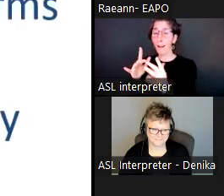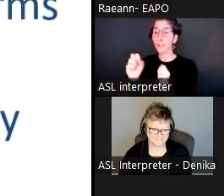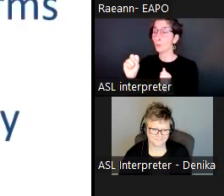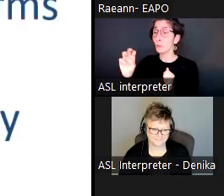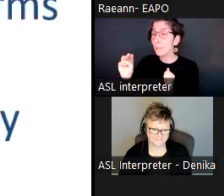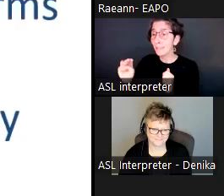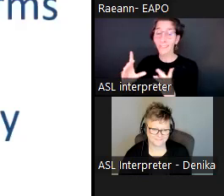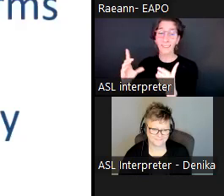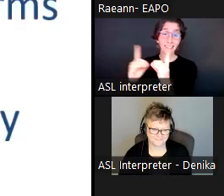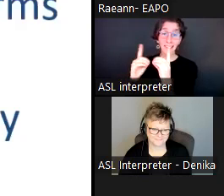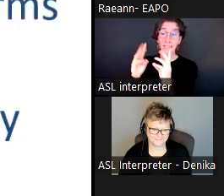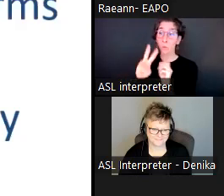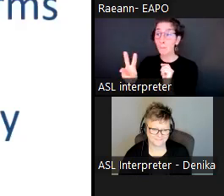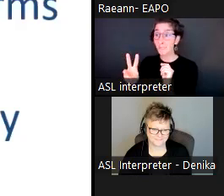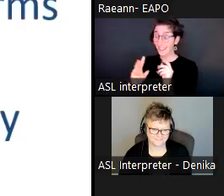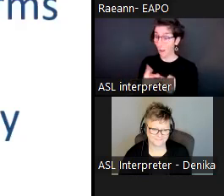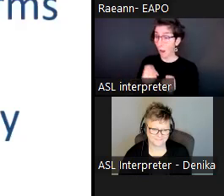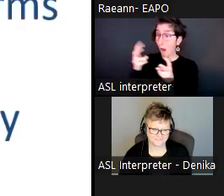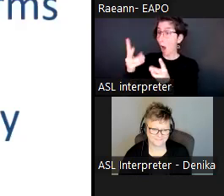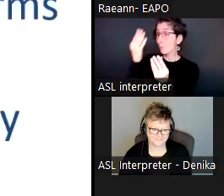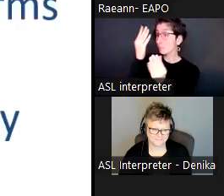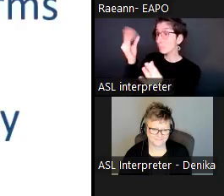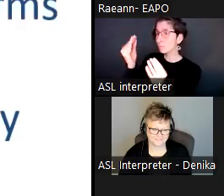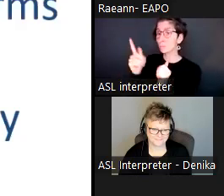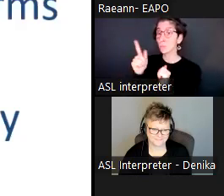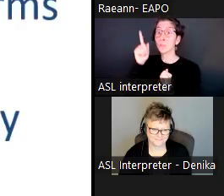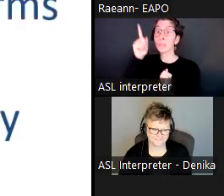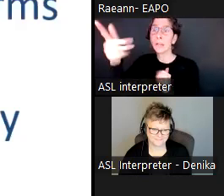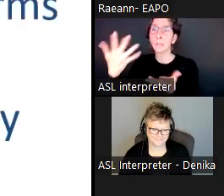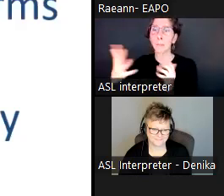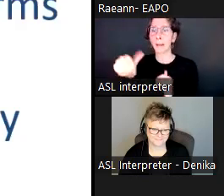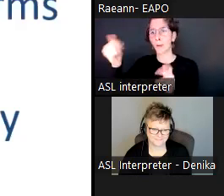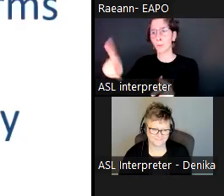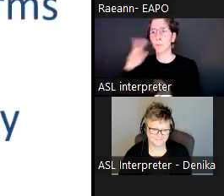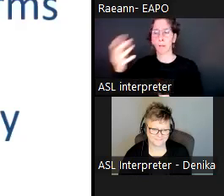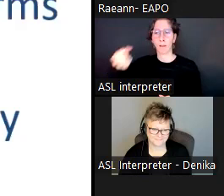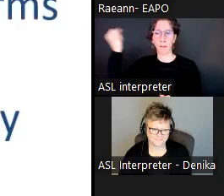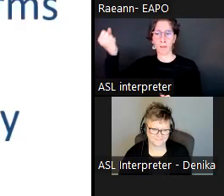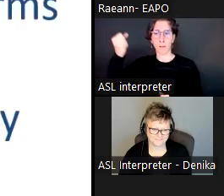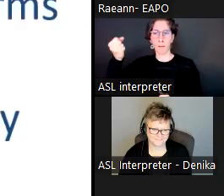websites may be used in the future for targeting purposes.